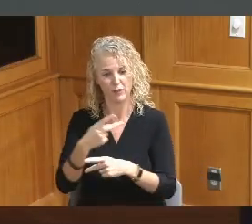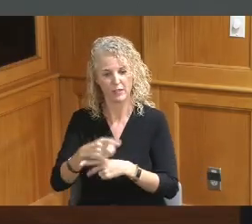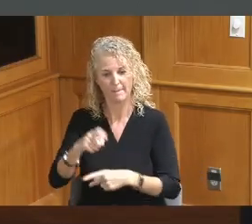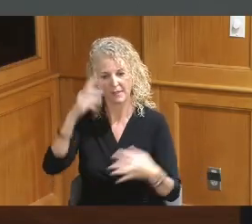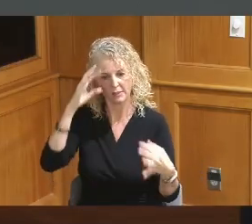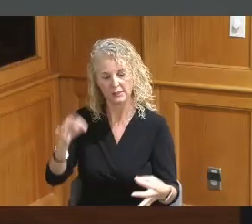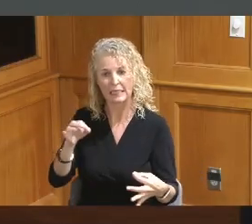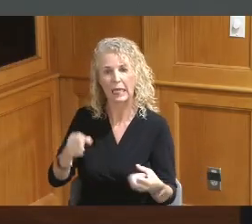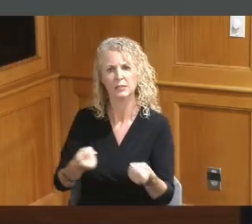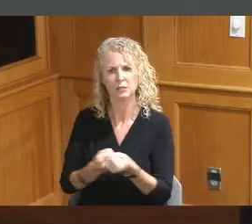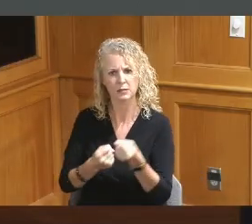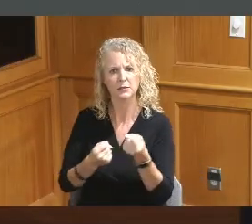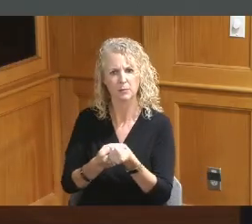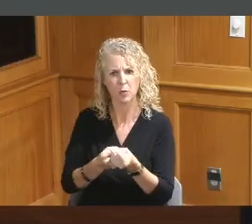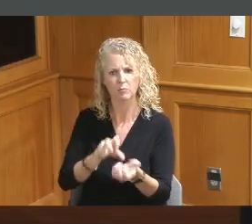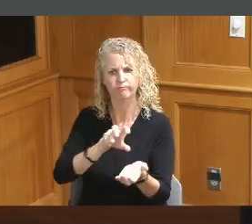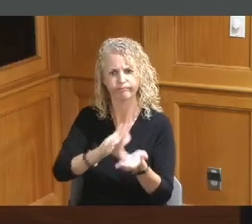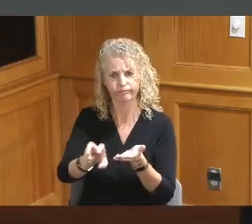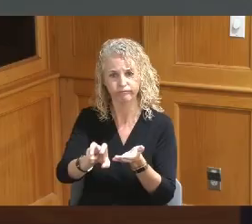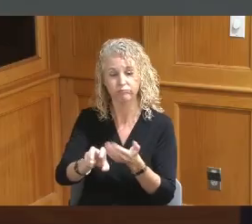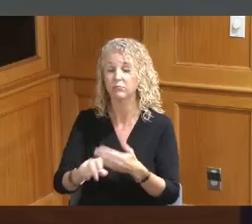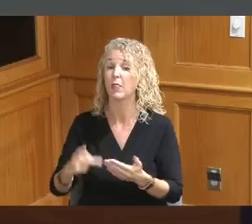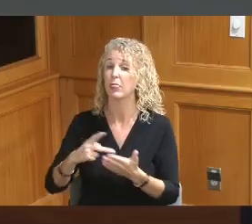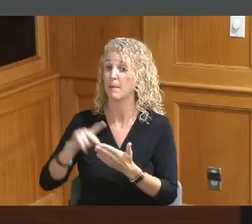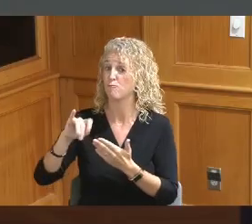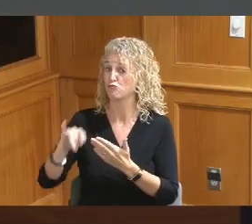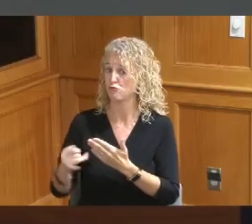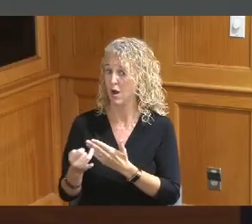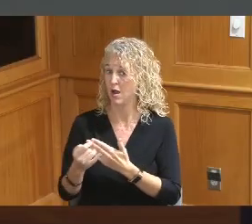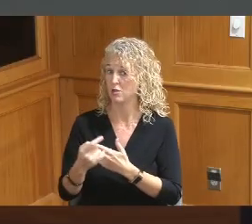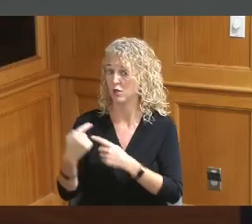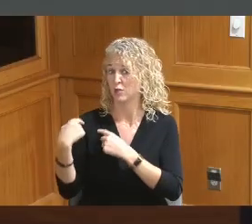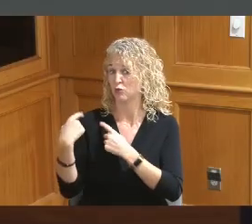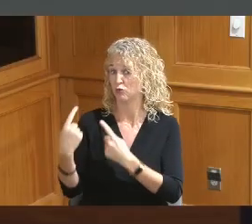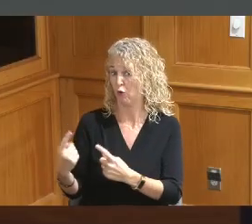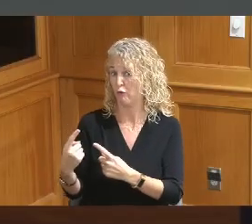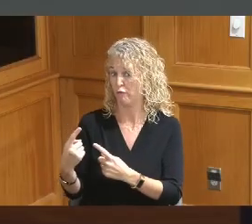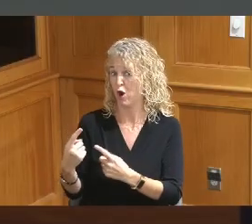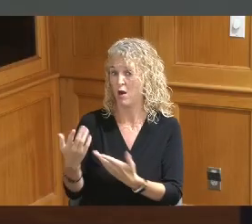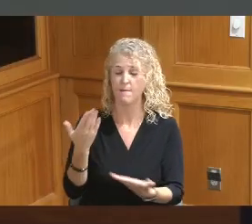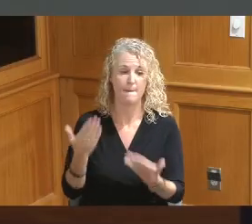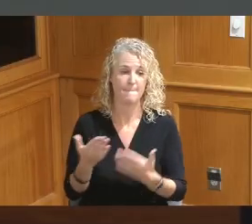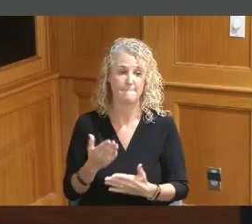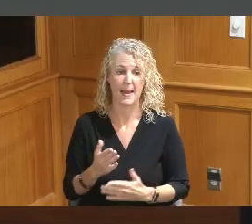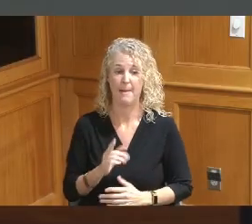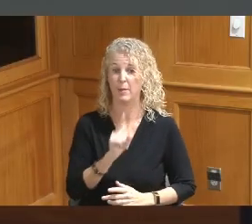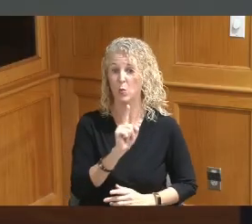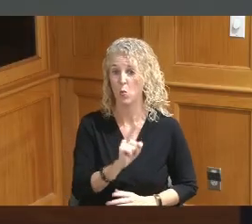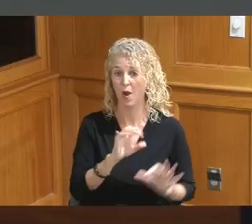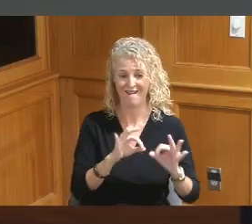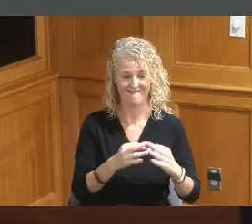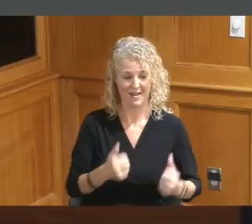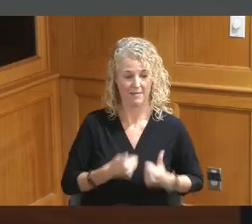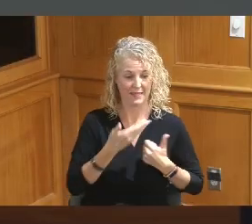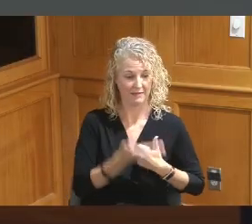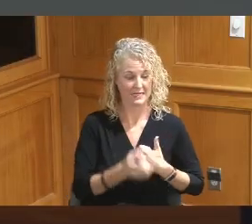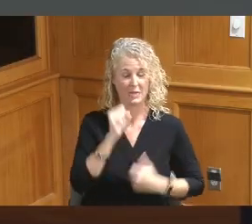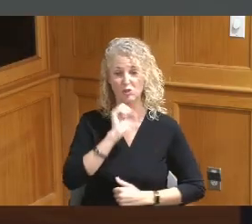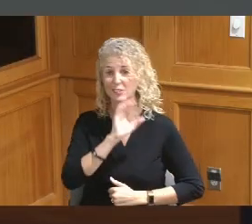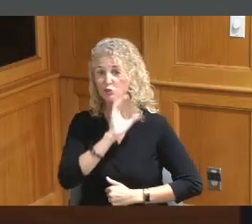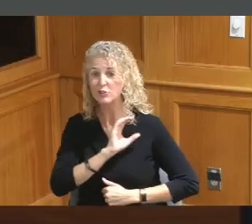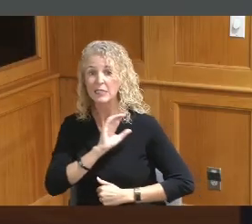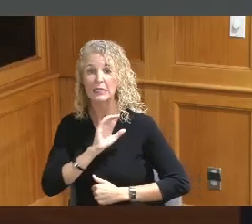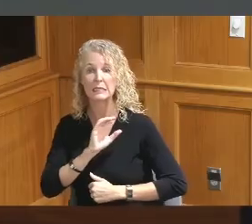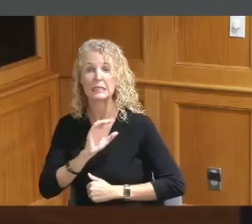substantive investment in it. The projects, as the board is aware, that we've done are anything from single-family homes, senior housing,